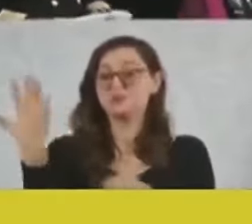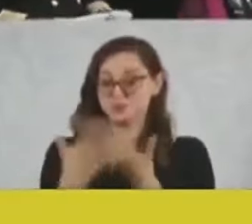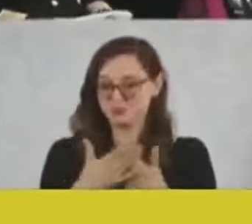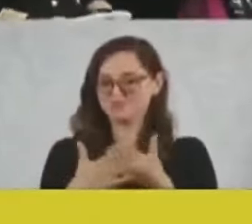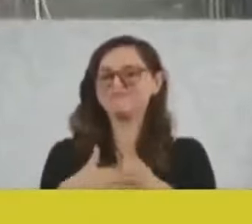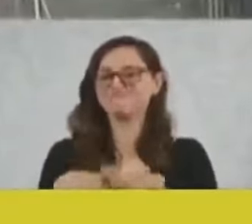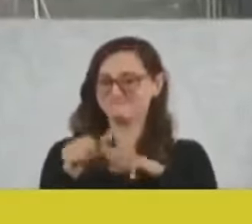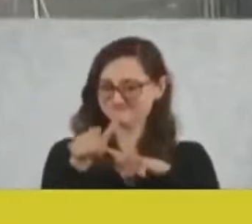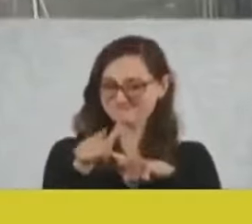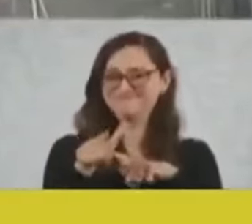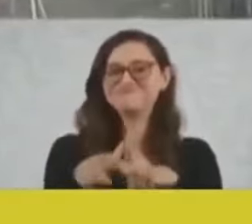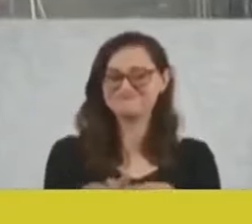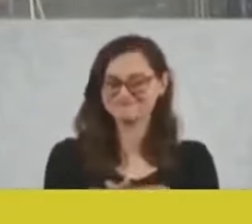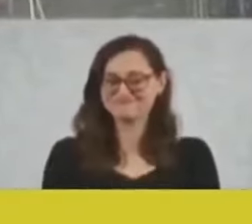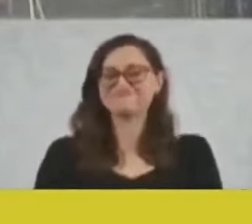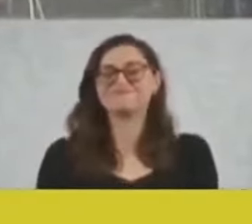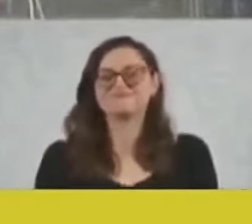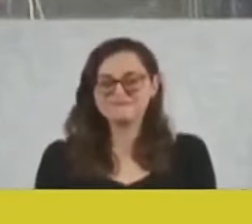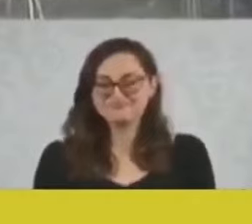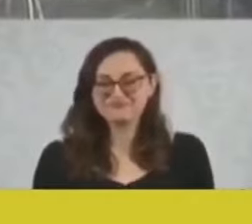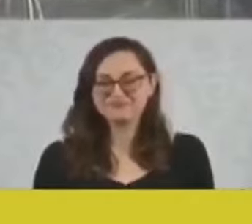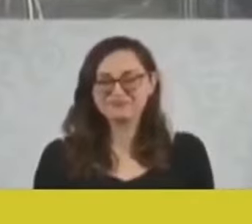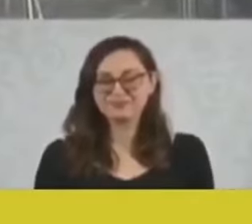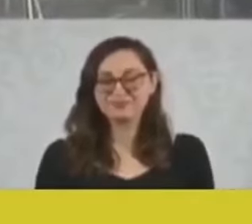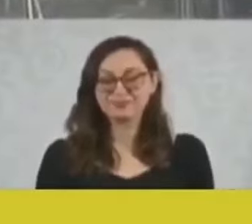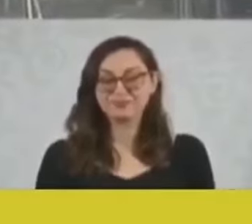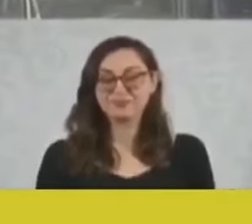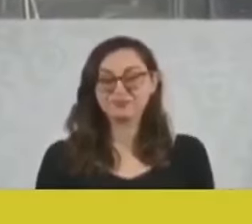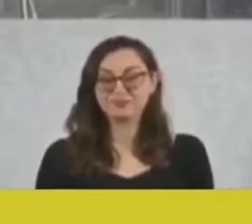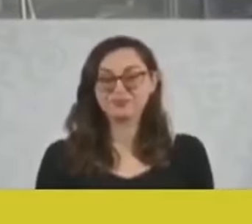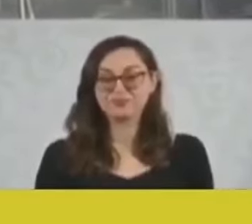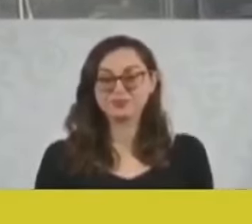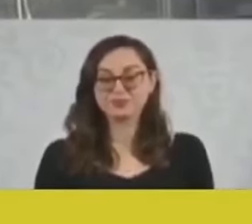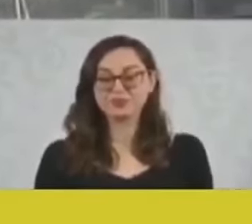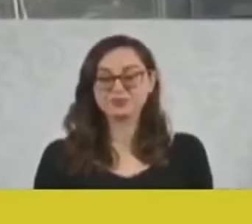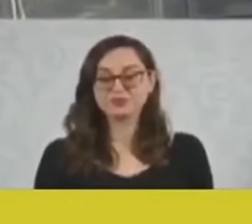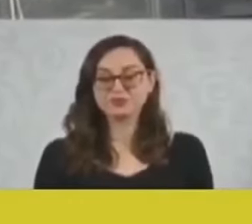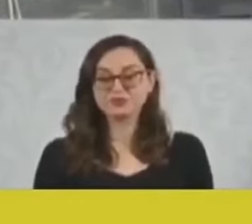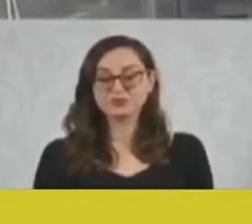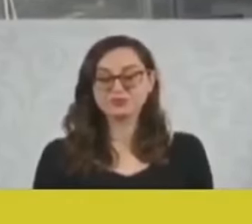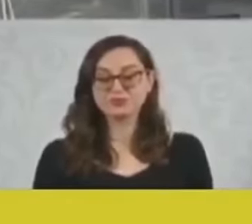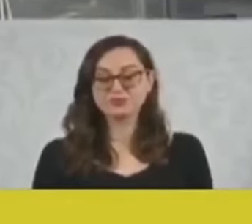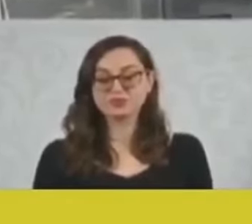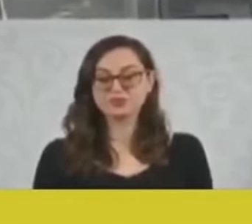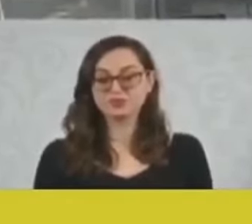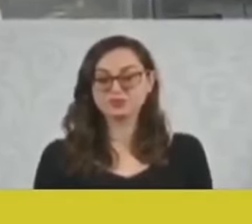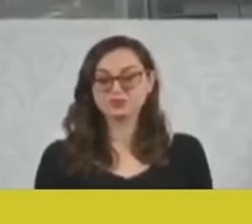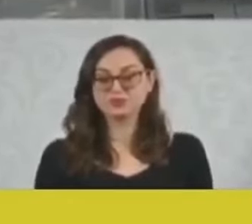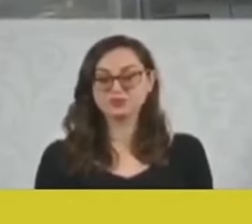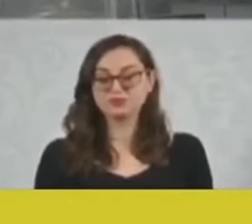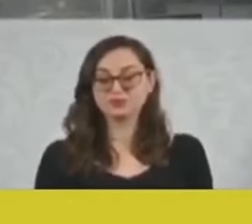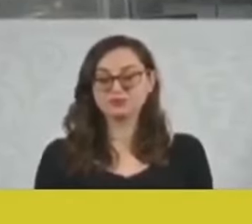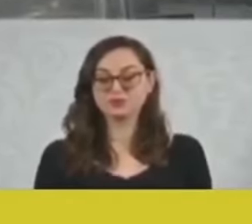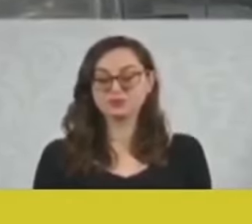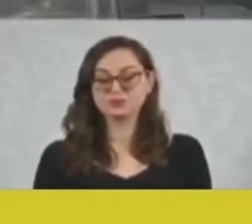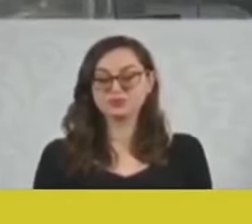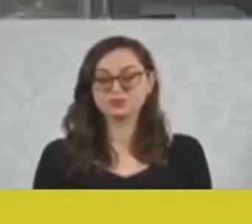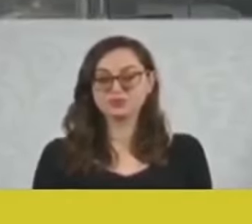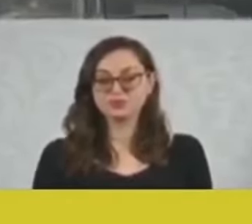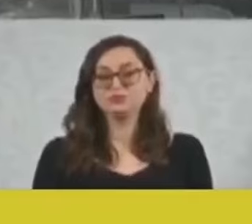and will continue to help. I was saying that we